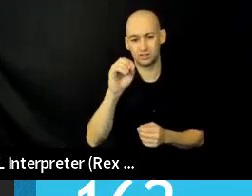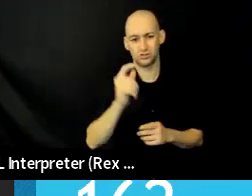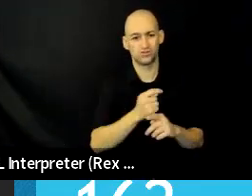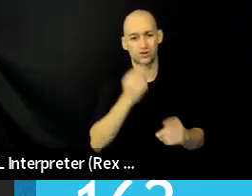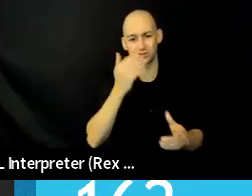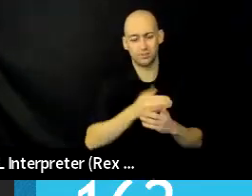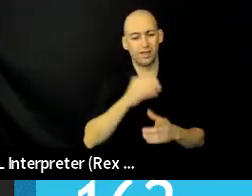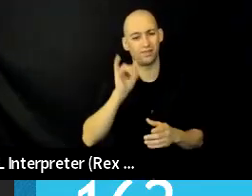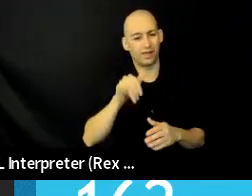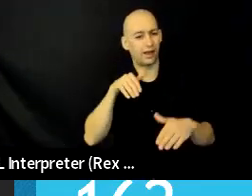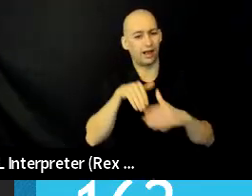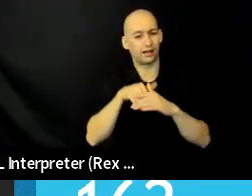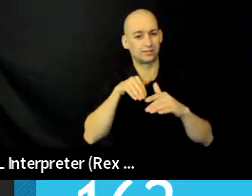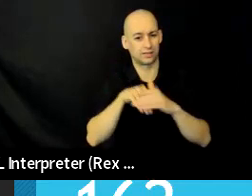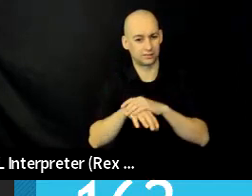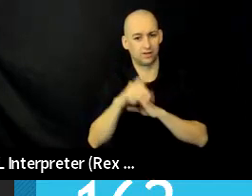access for